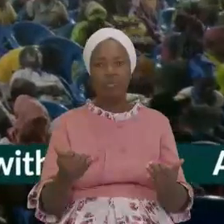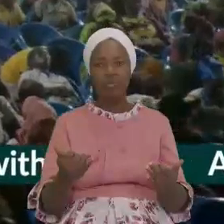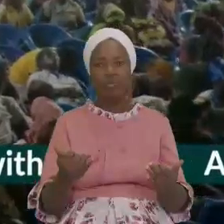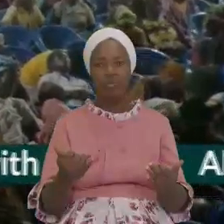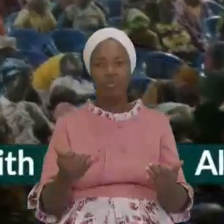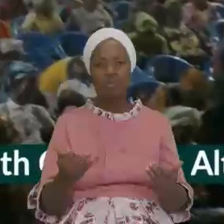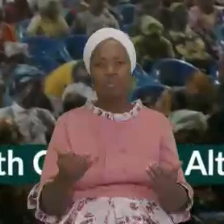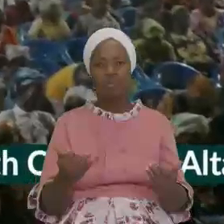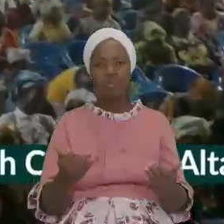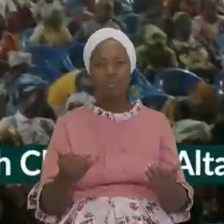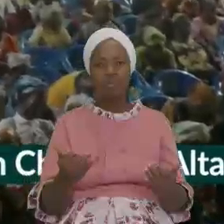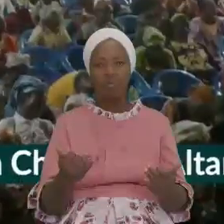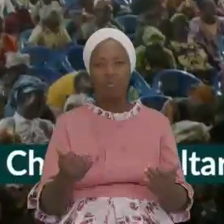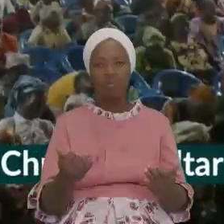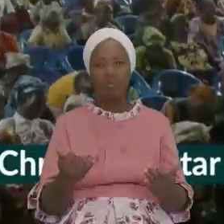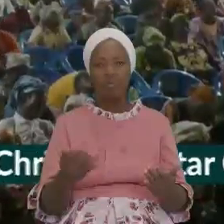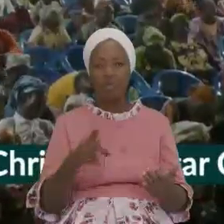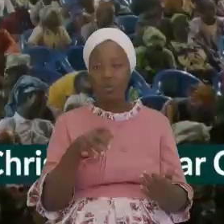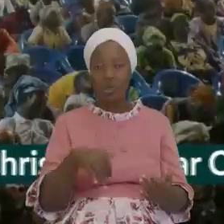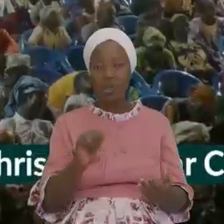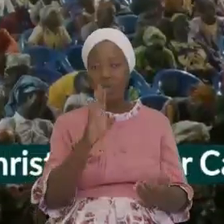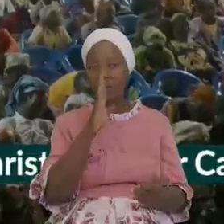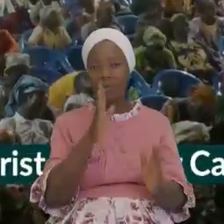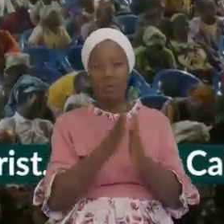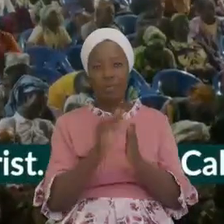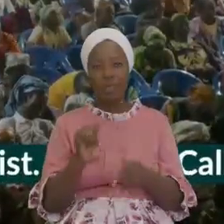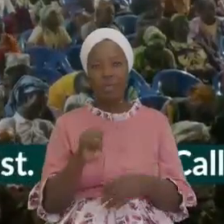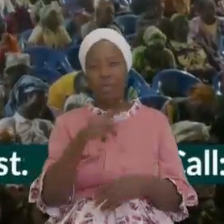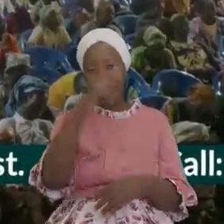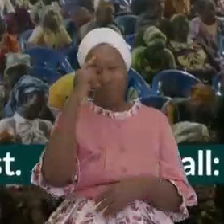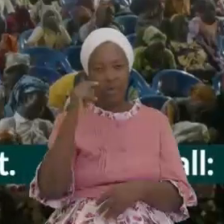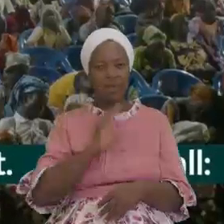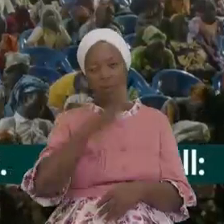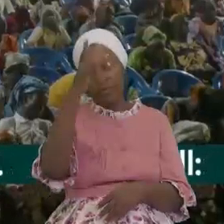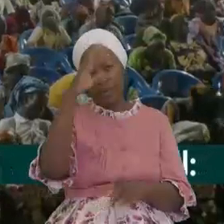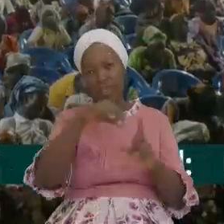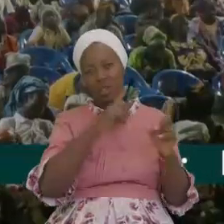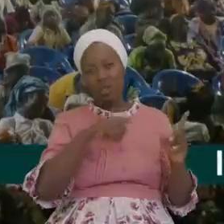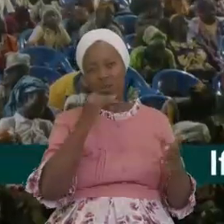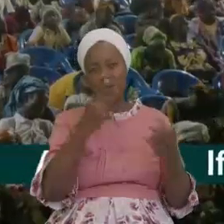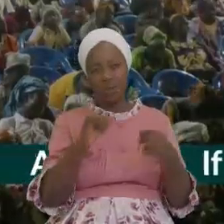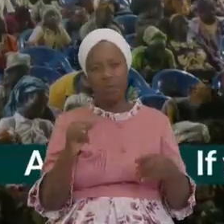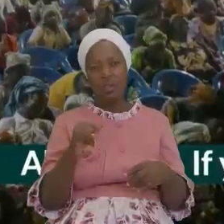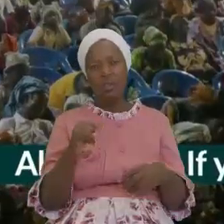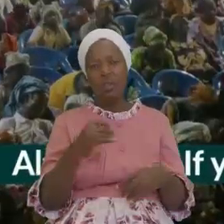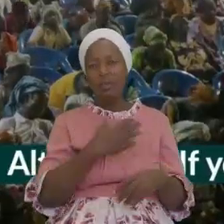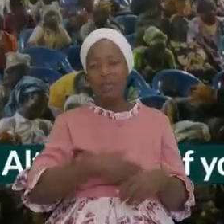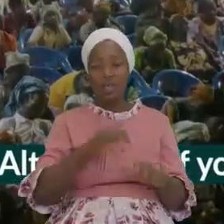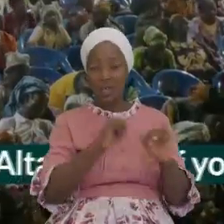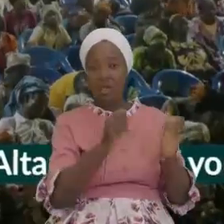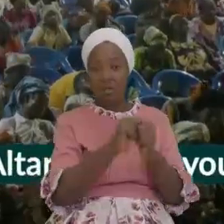you still be praying. Pastor is coming now. Stay with the people that are sick.